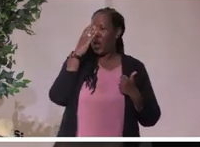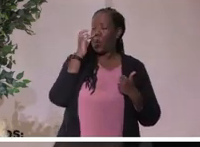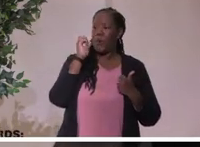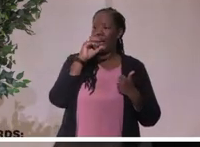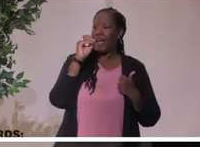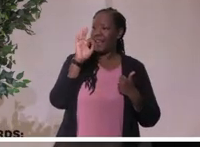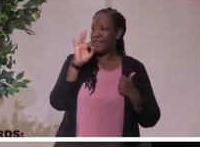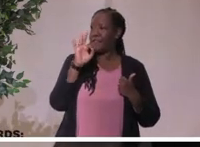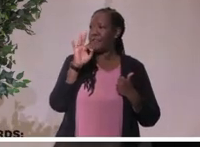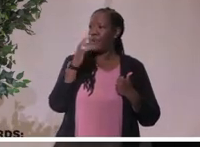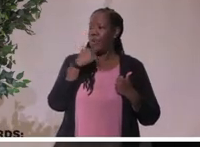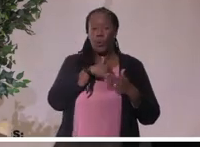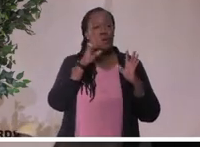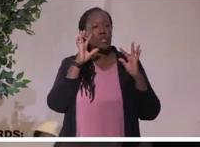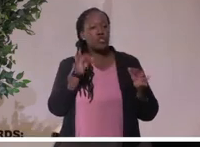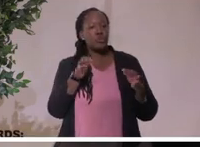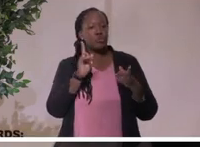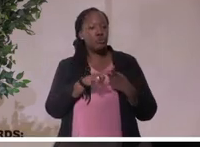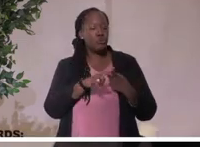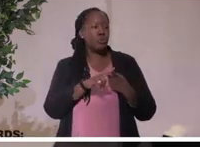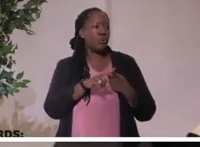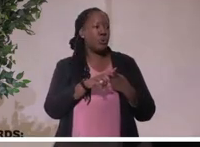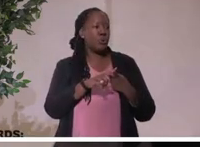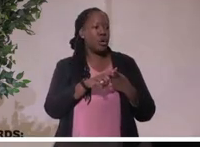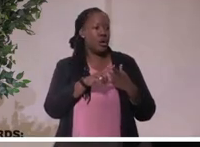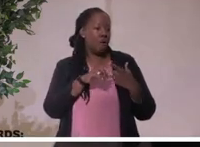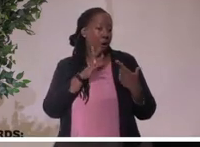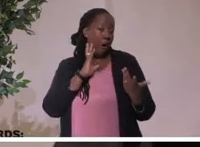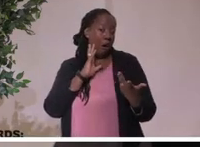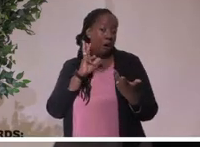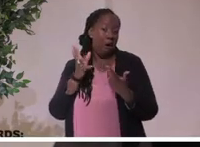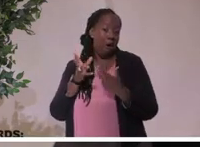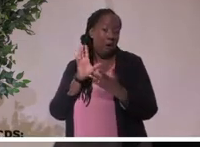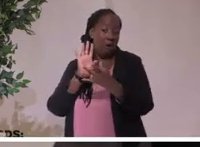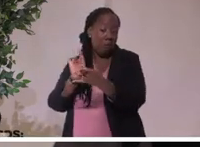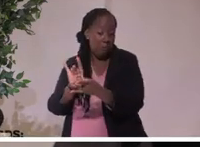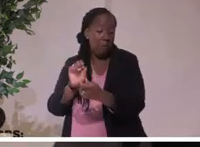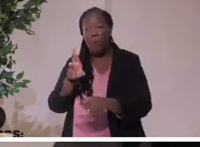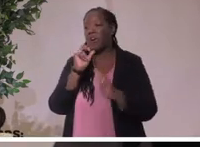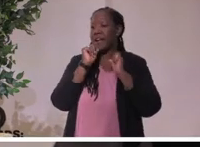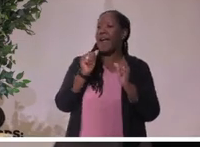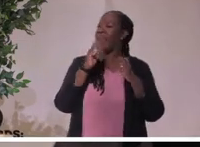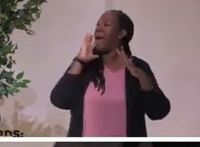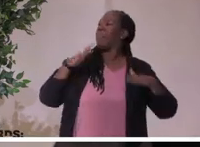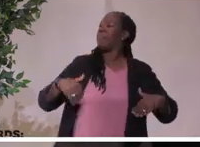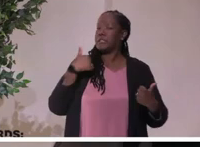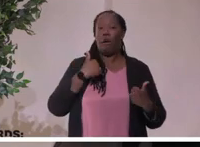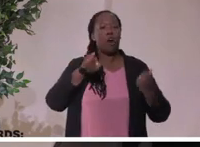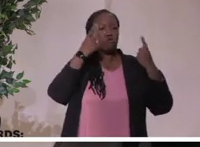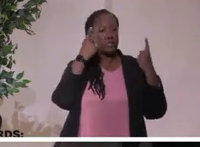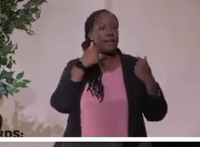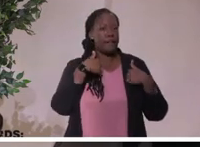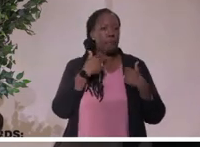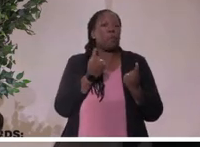if we choose to tap into it or not, at least you're understanding what you're